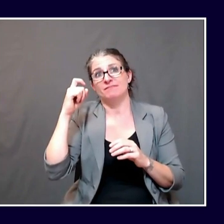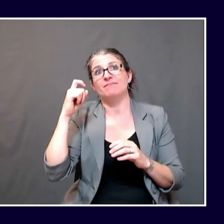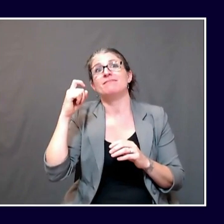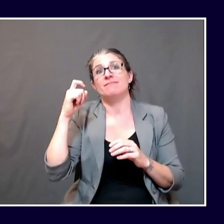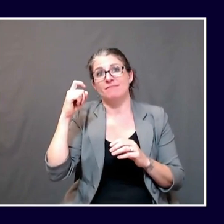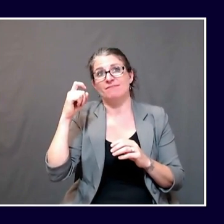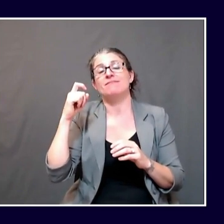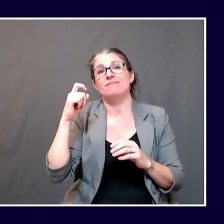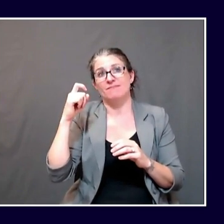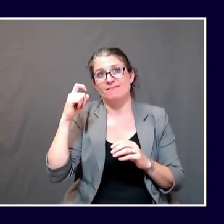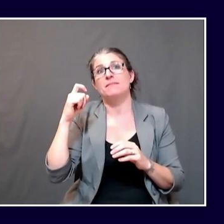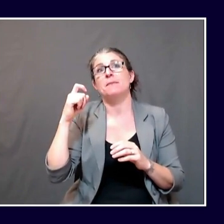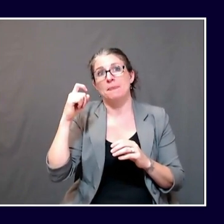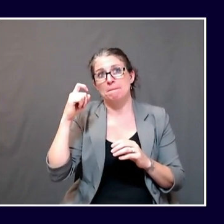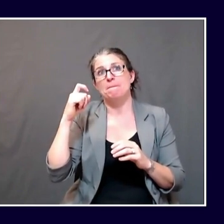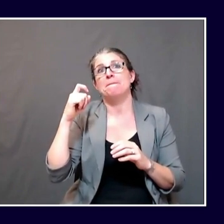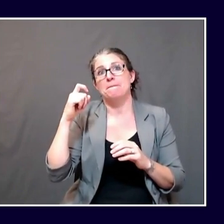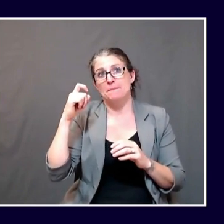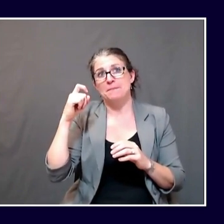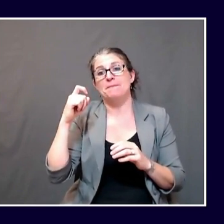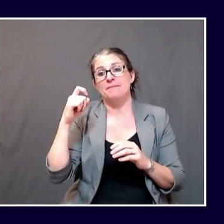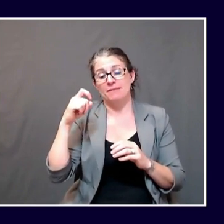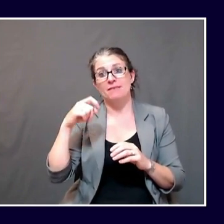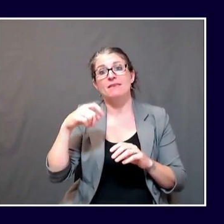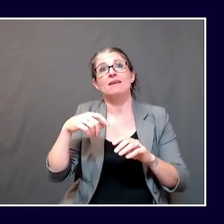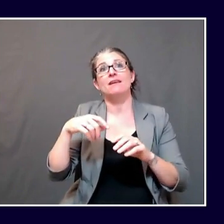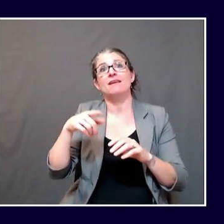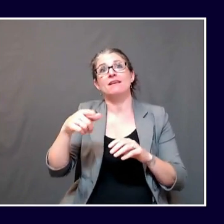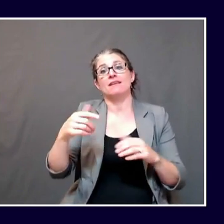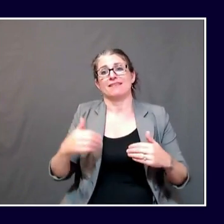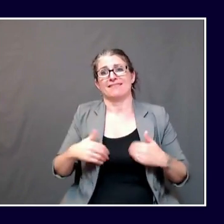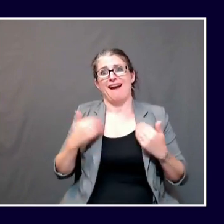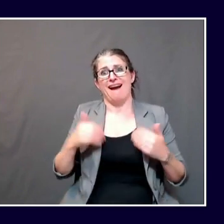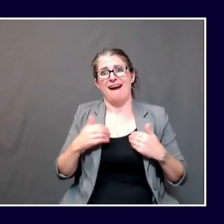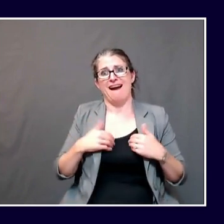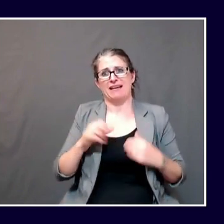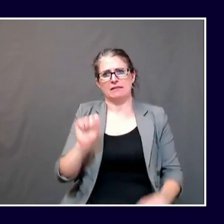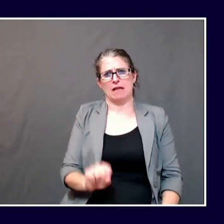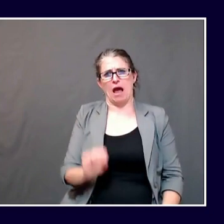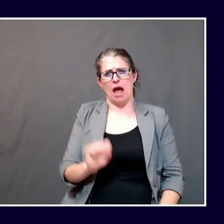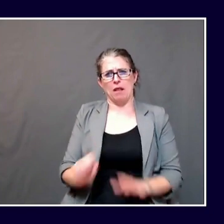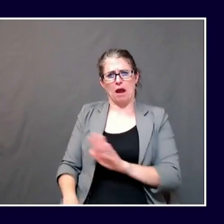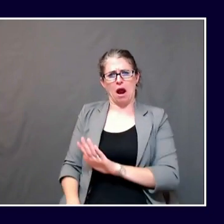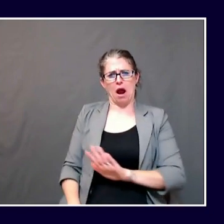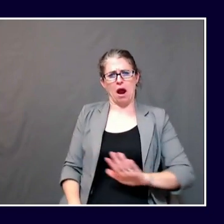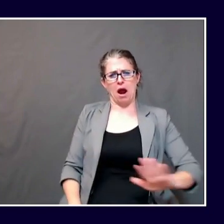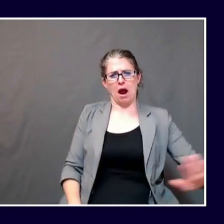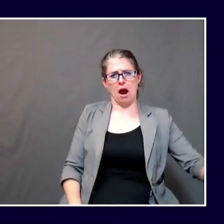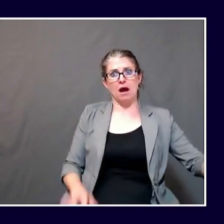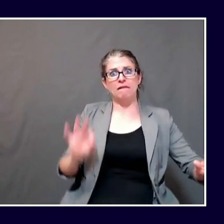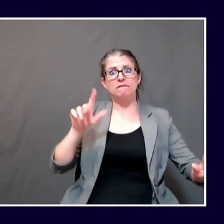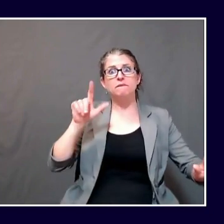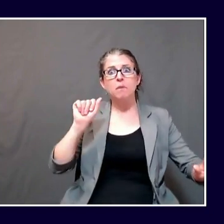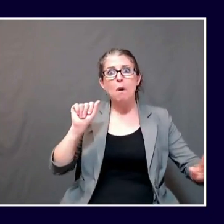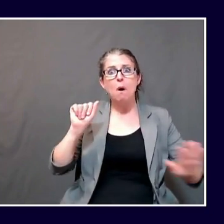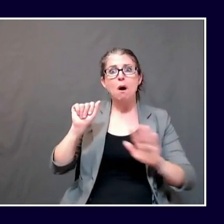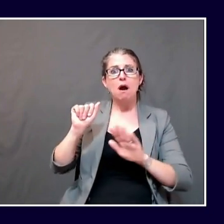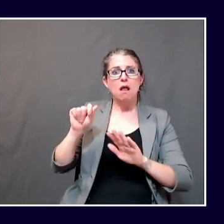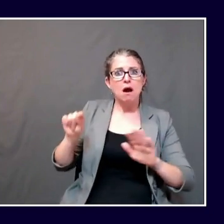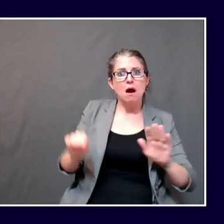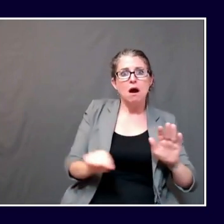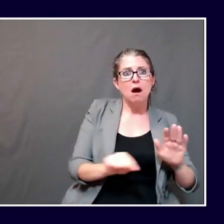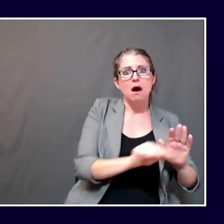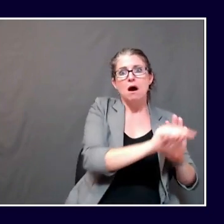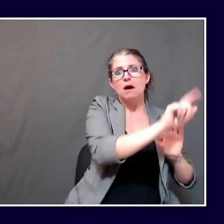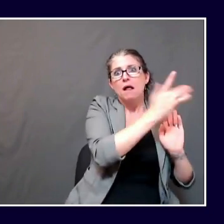an increase of cases among older individuals as folks visited with their grandparents and such things. So that's a little bit